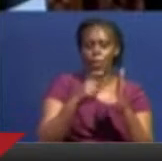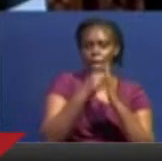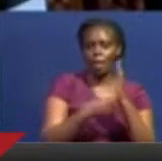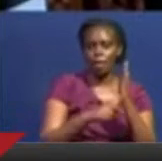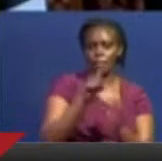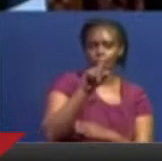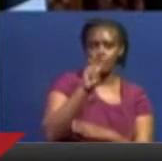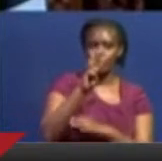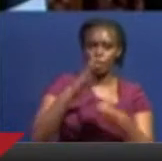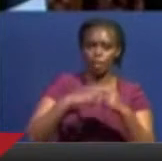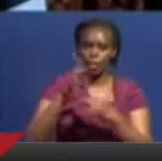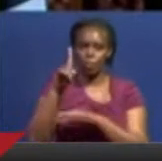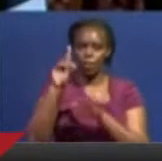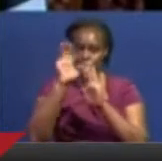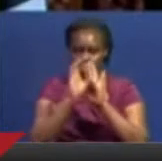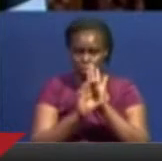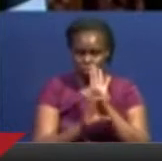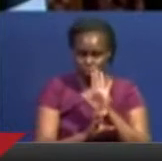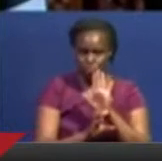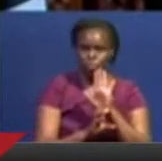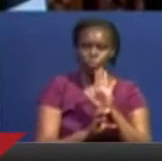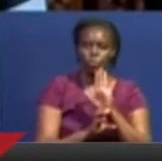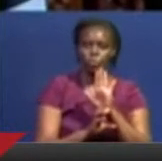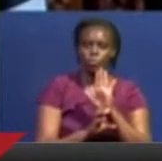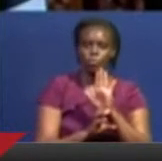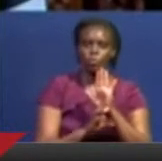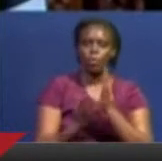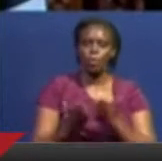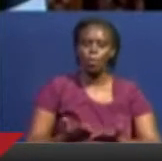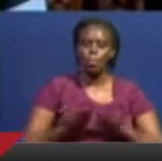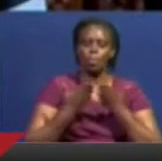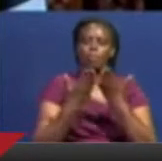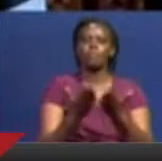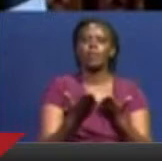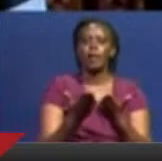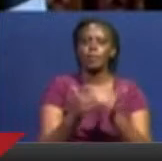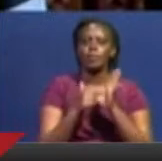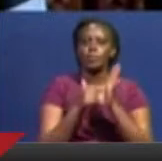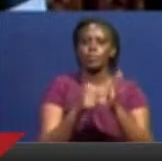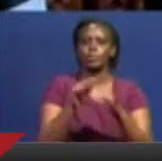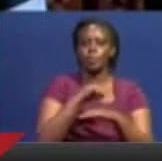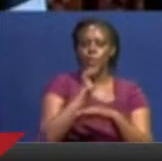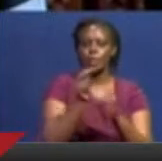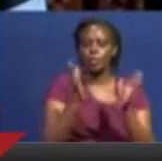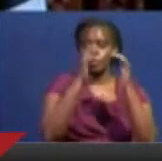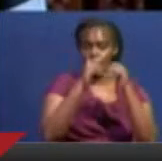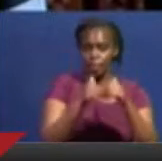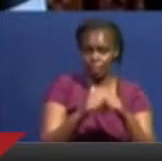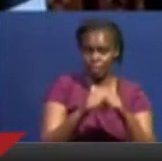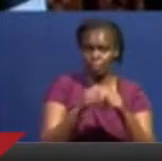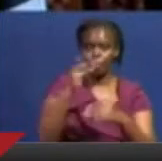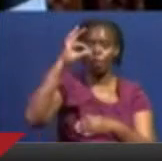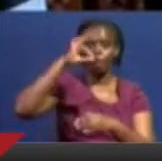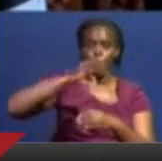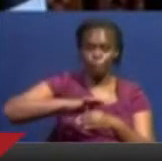Article 149(1) of the Constitution, it's expressly provided that the National Assembly shall